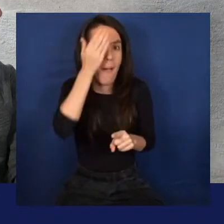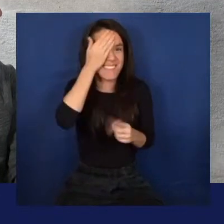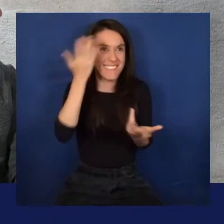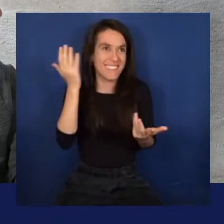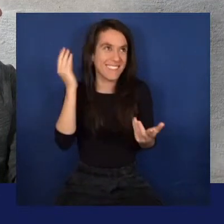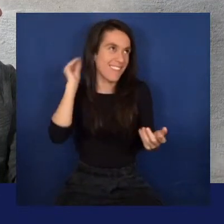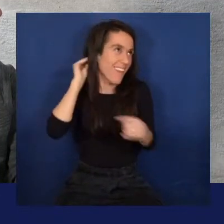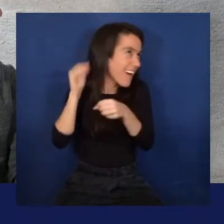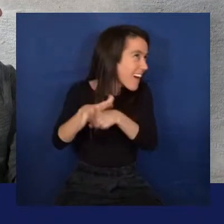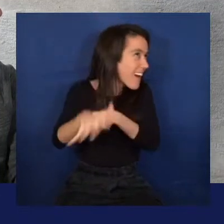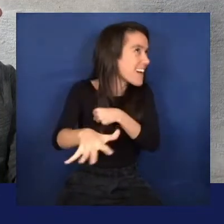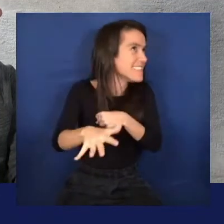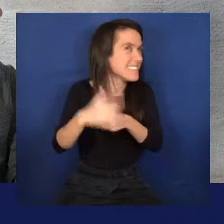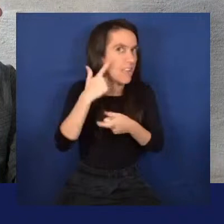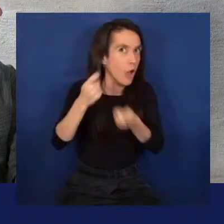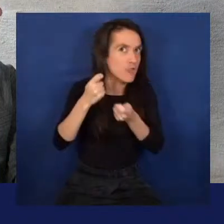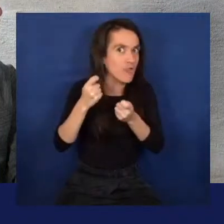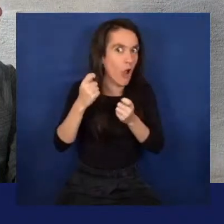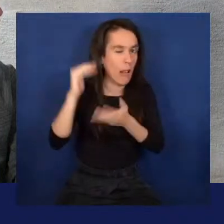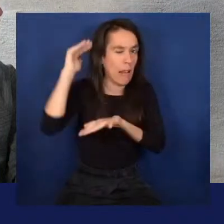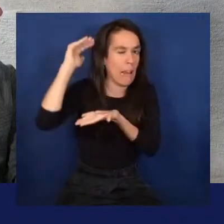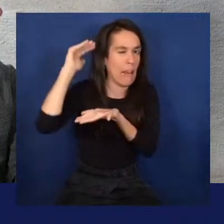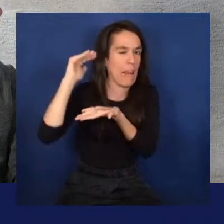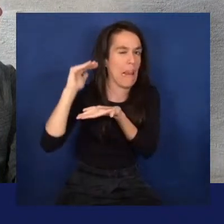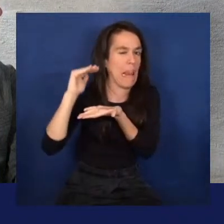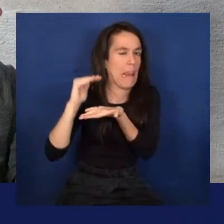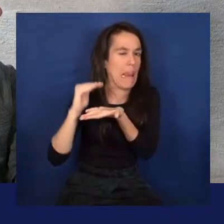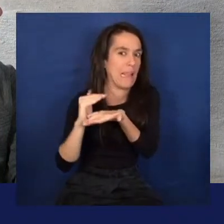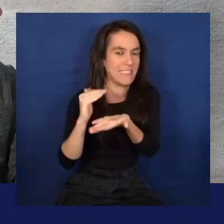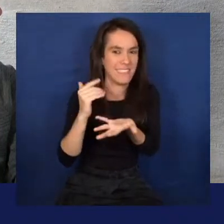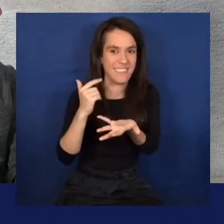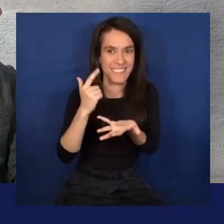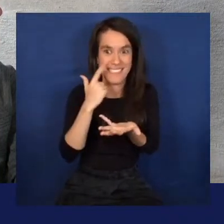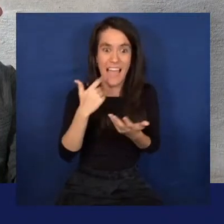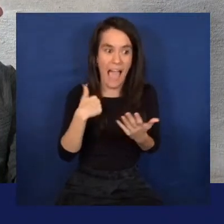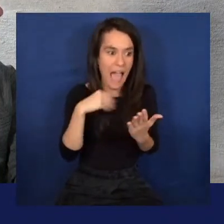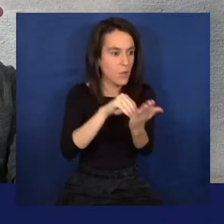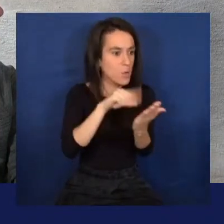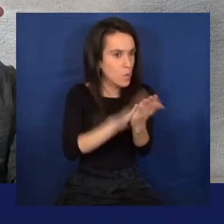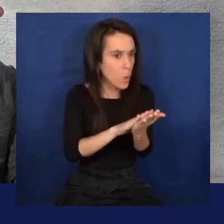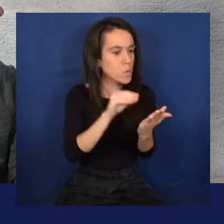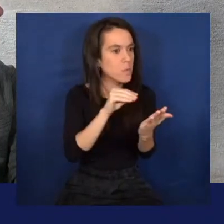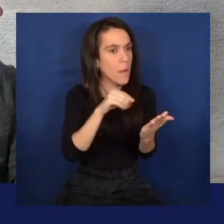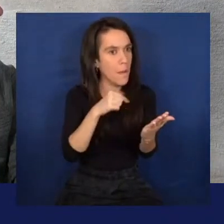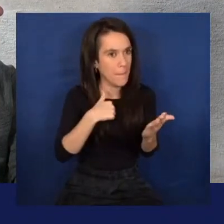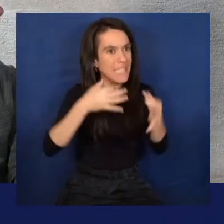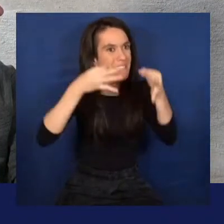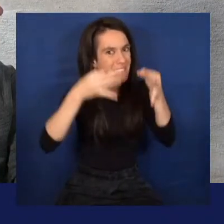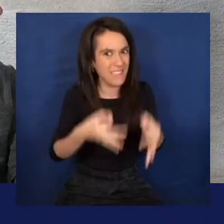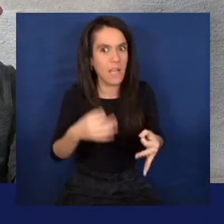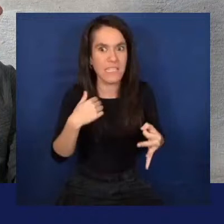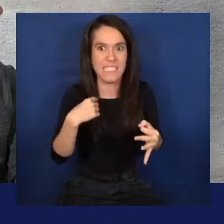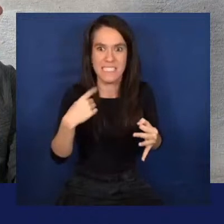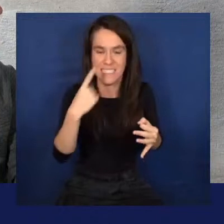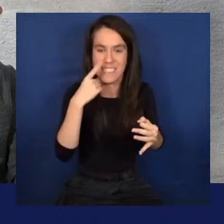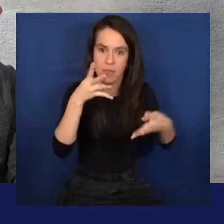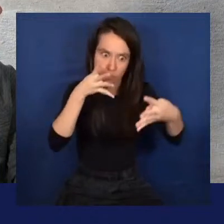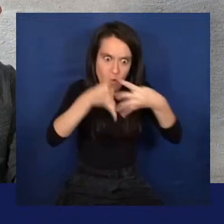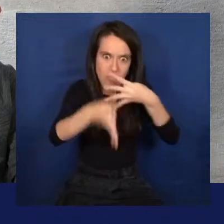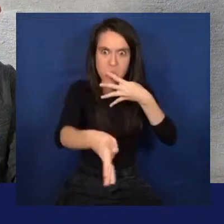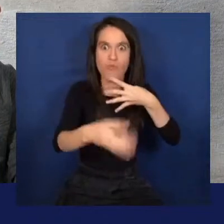I am aware of it, and I try to minimize it to at least write down my decision, so somebody else at least can see what my intent was.